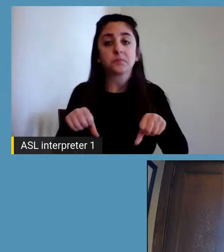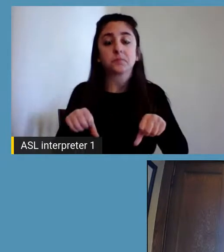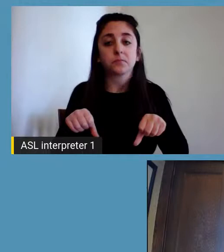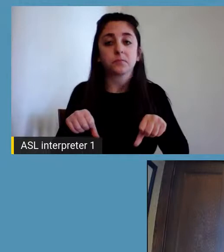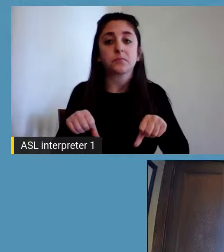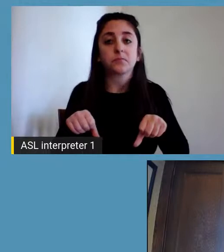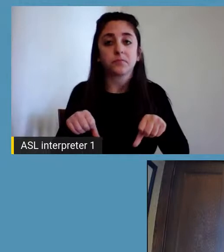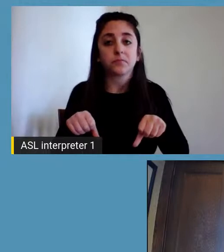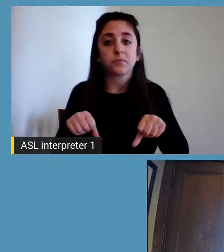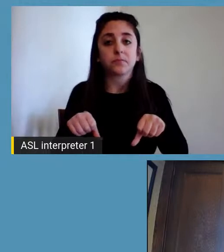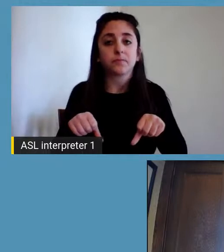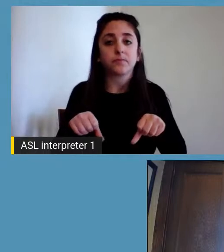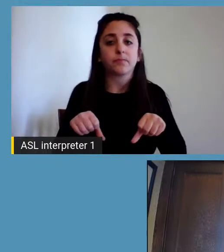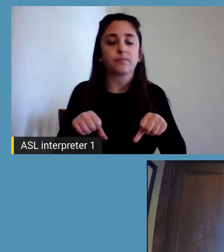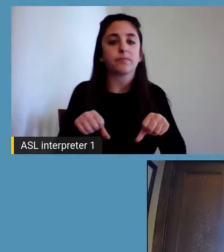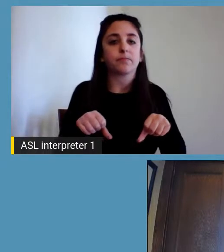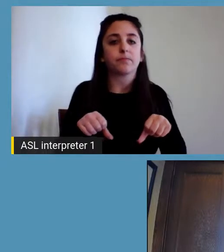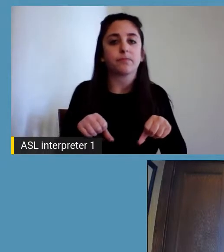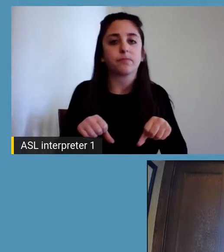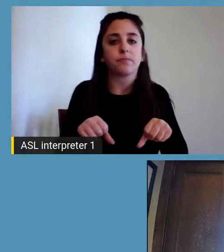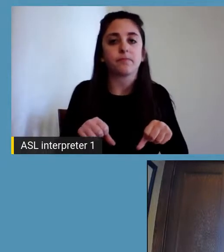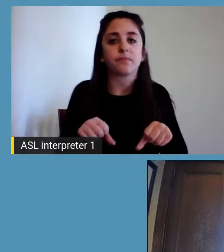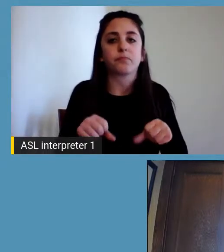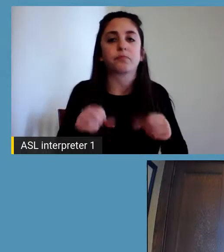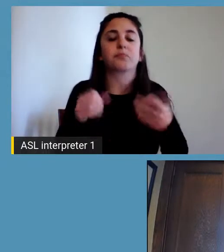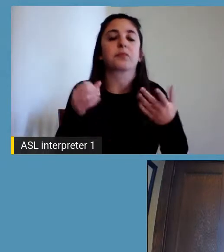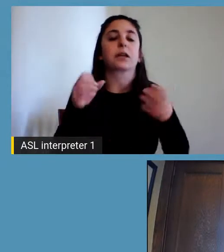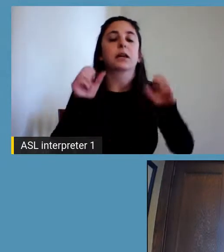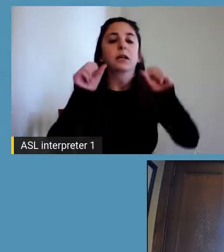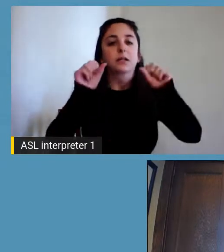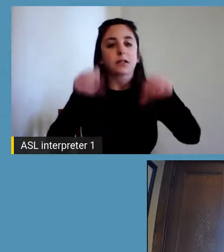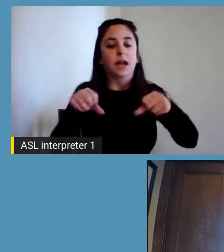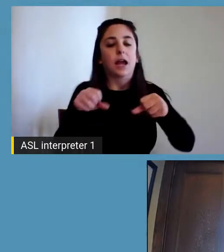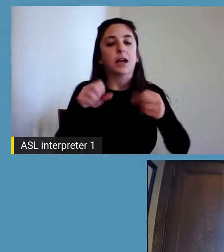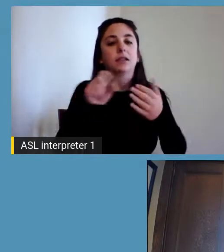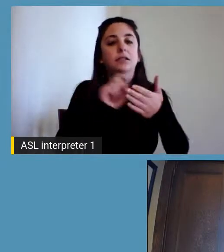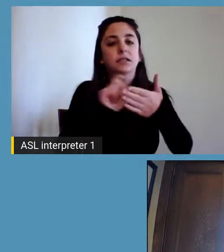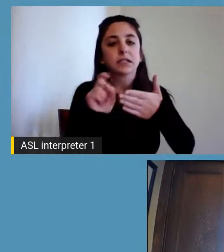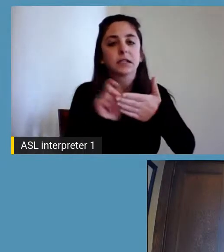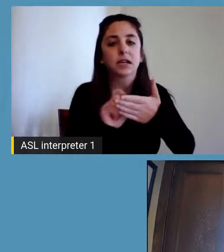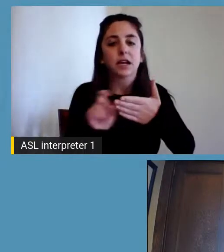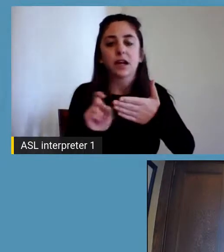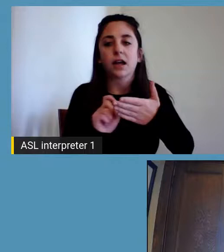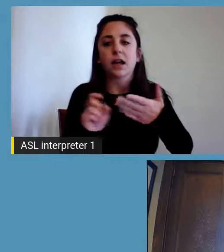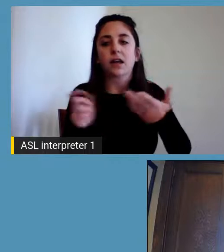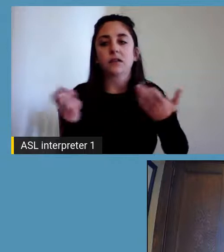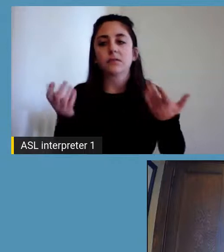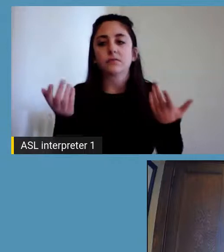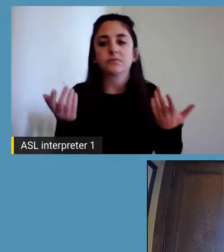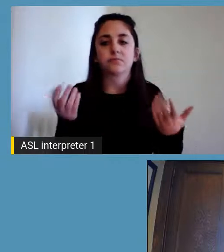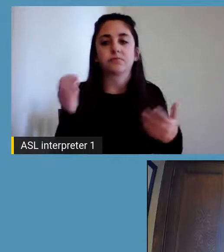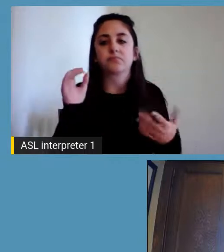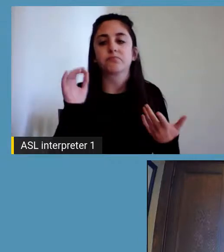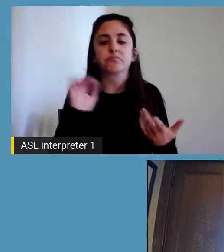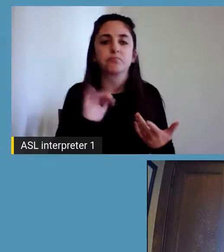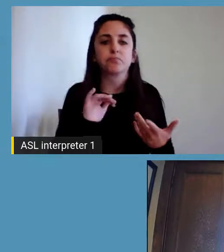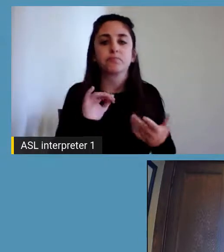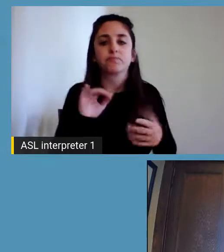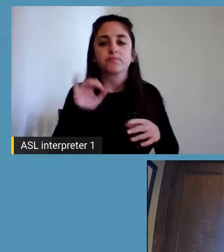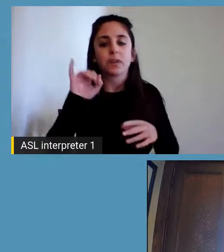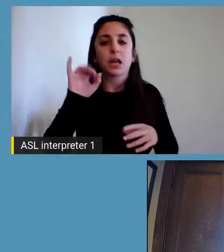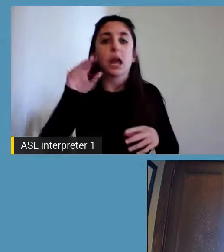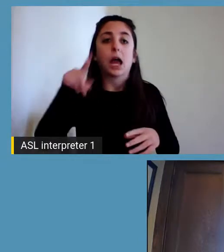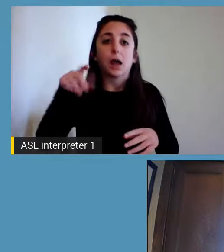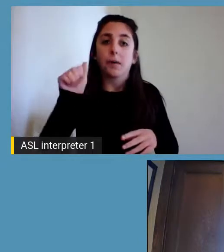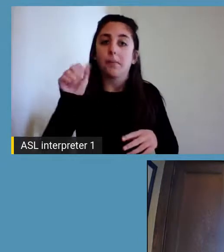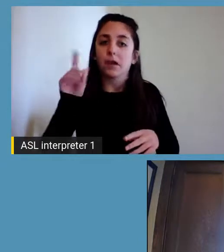ability to scan in LiDAR. It's been out for the last version 12, 13, and the iPad. So you can go